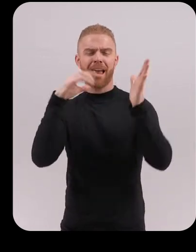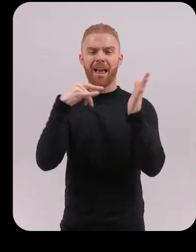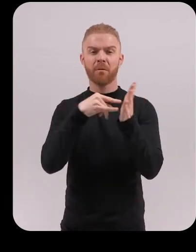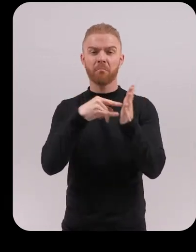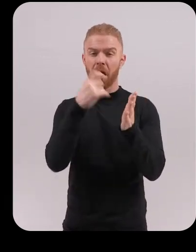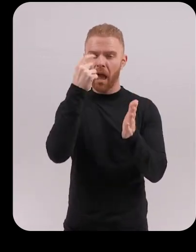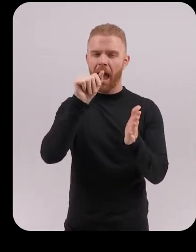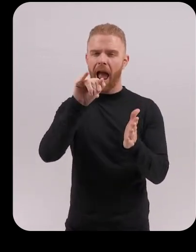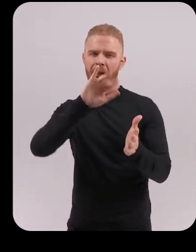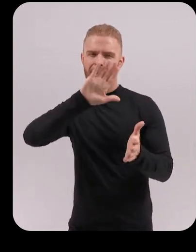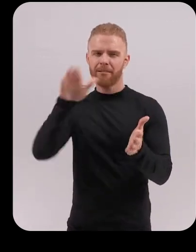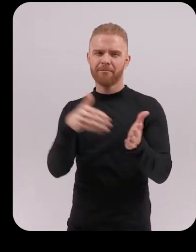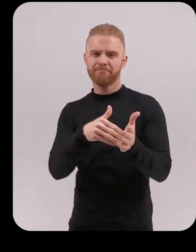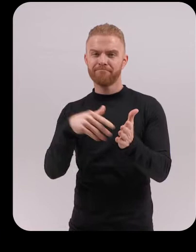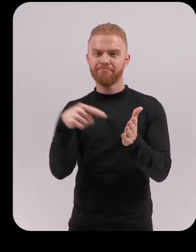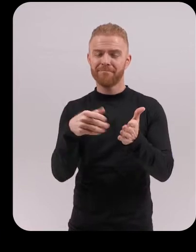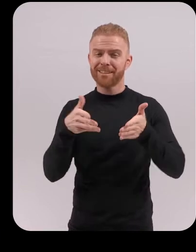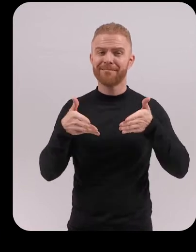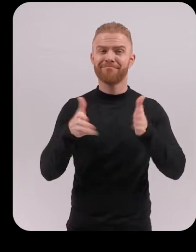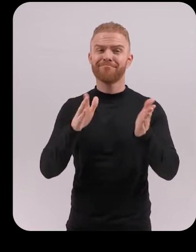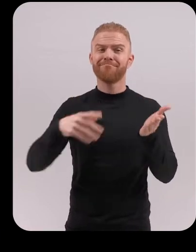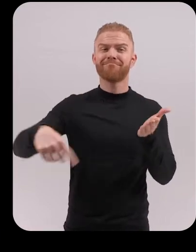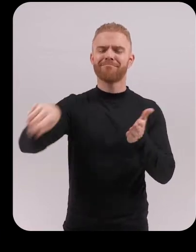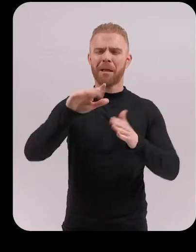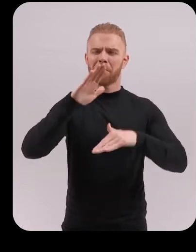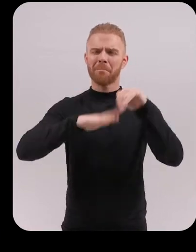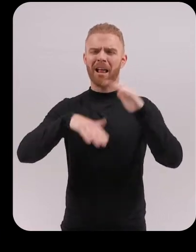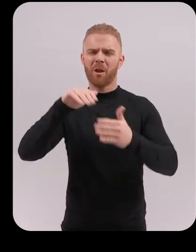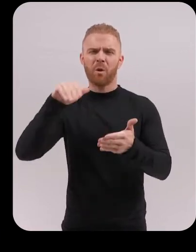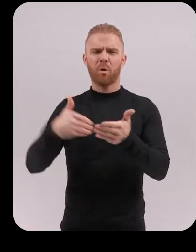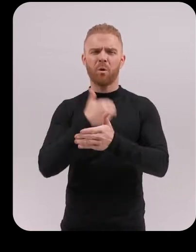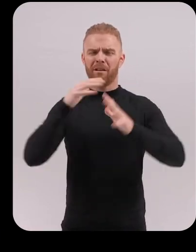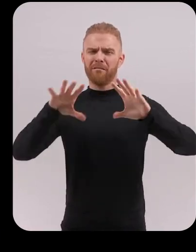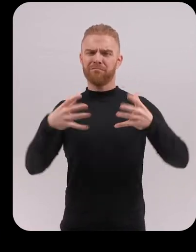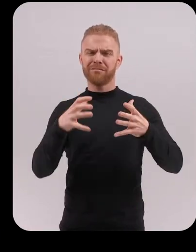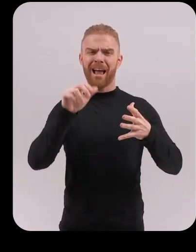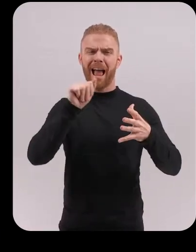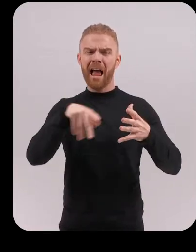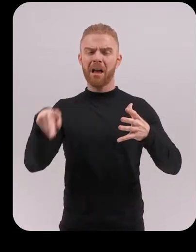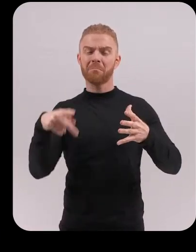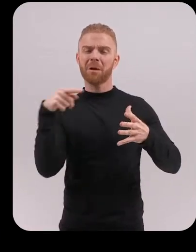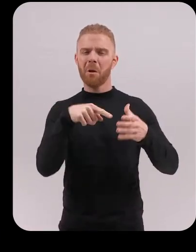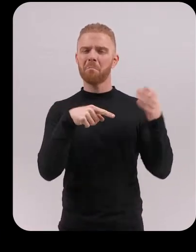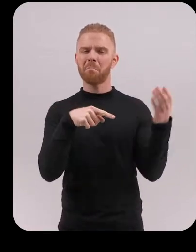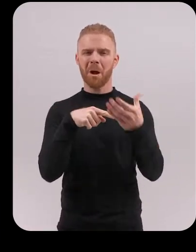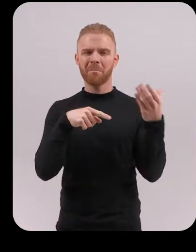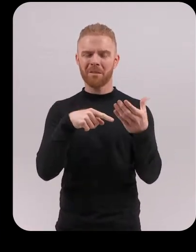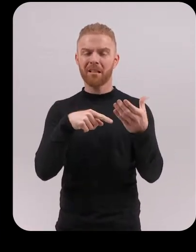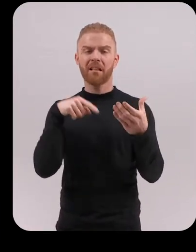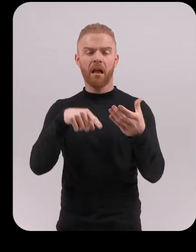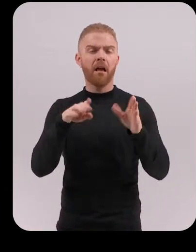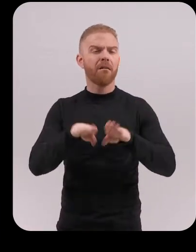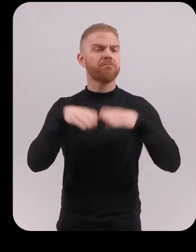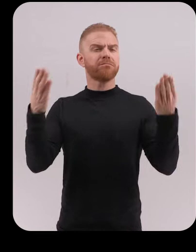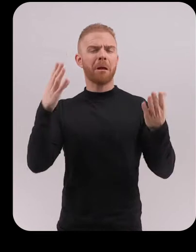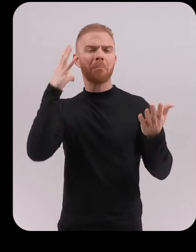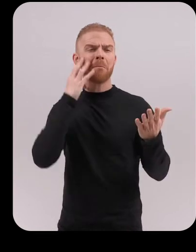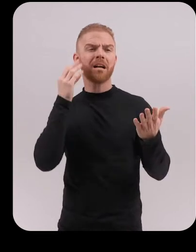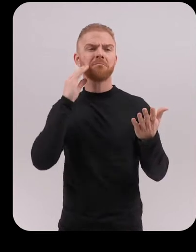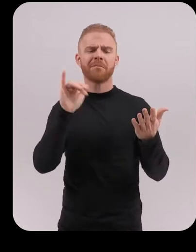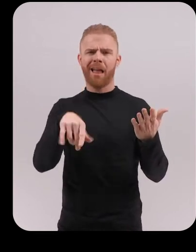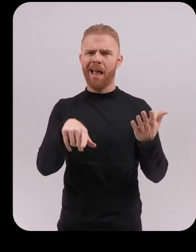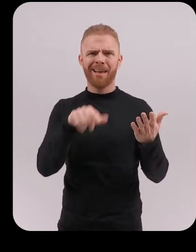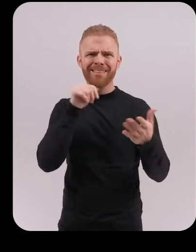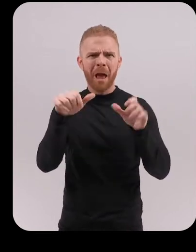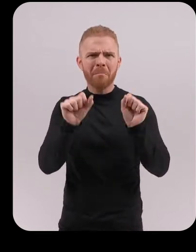with AI at the core, enabling you to build a whole new class of apps on mobile. This unlocks experiences that